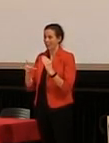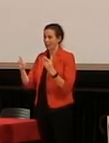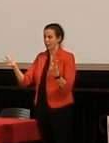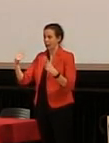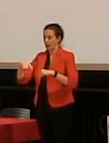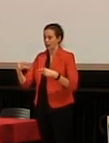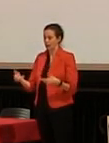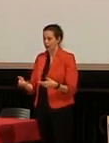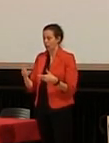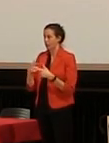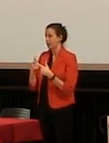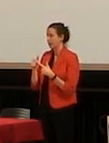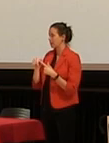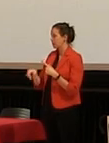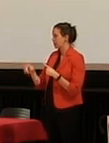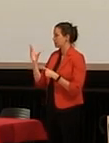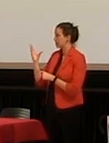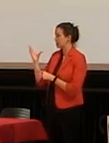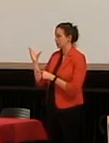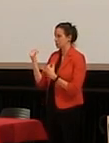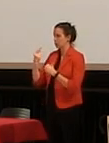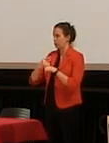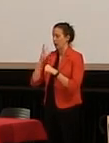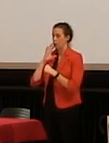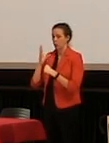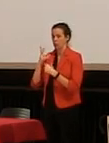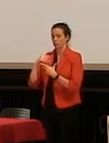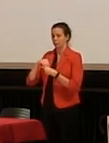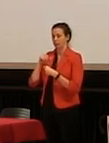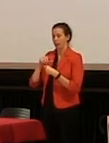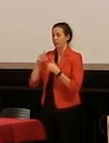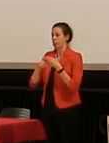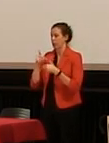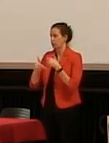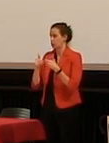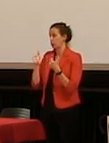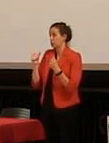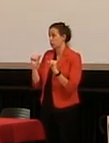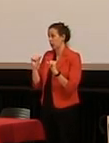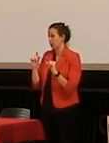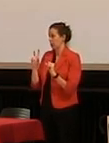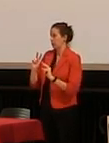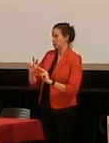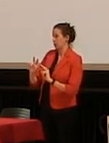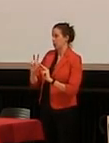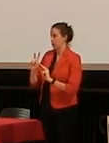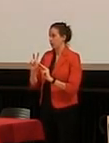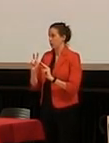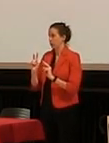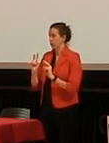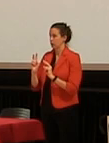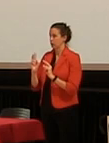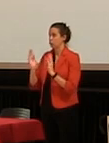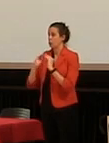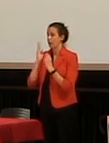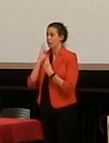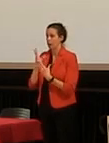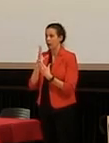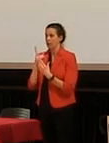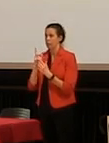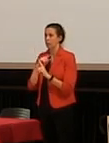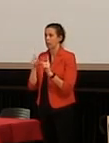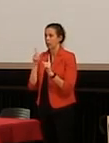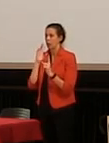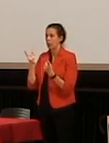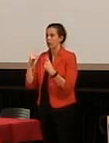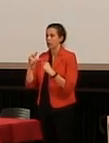this talk today kind of works into that whole process. So we're working on it, just so you know. And look for information if we do get it. They will be coming here